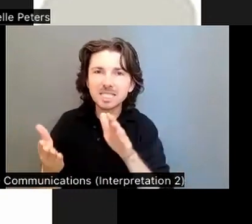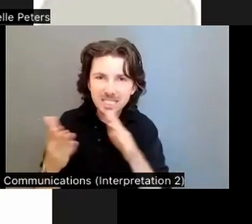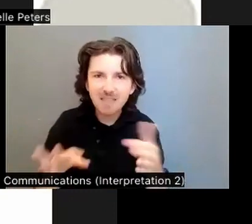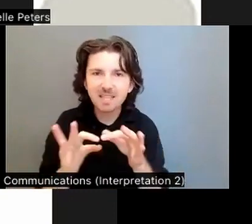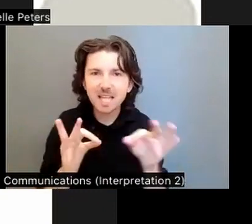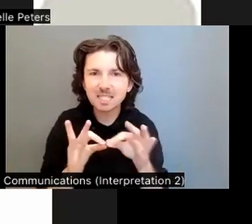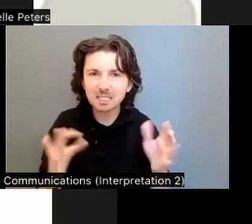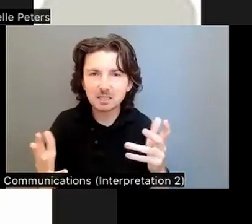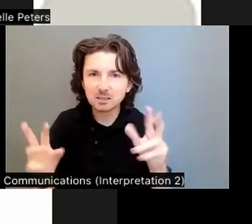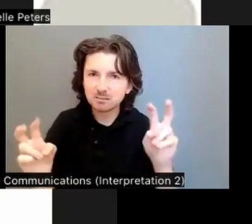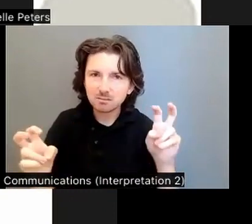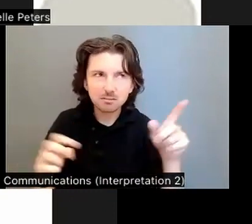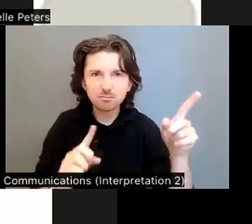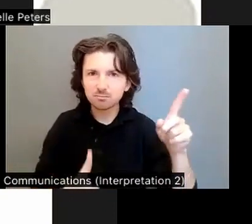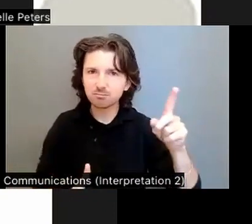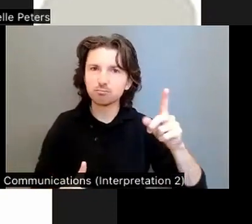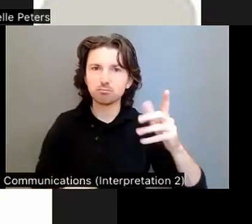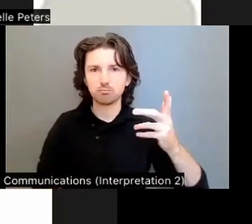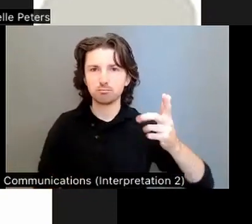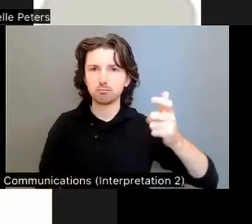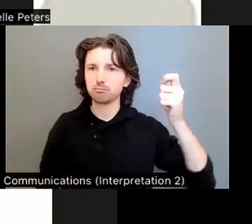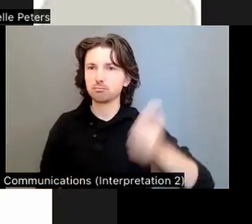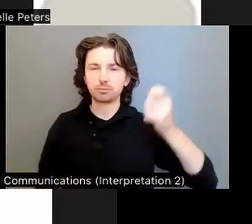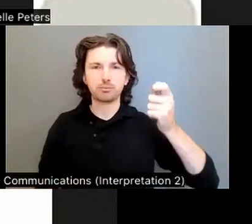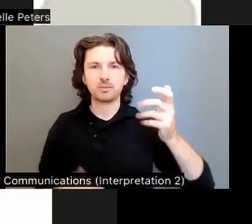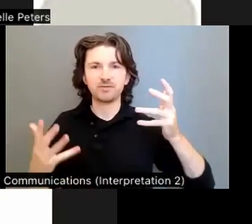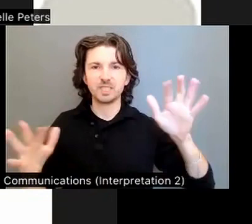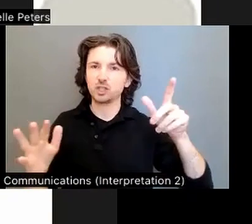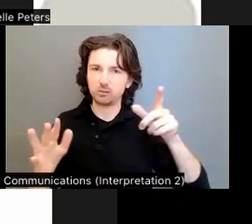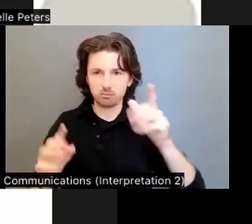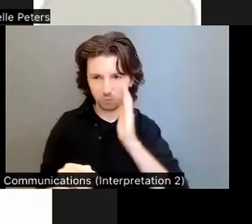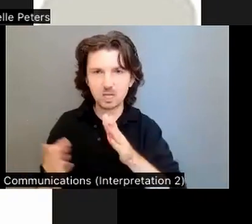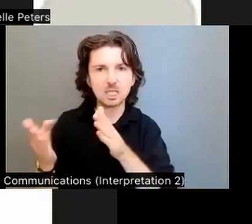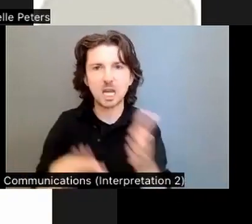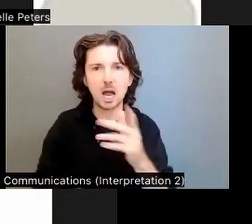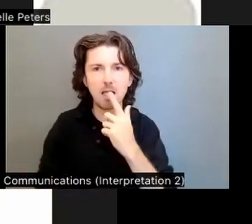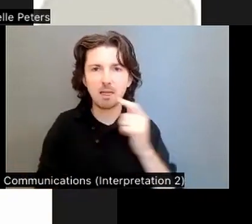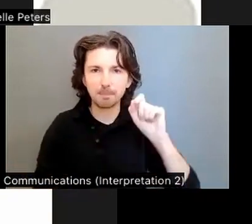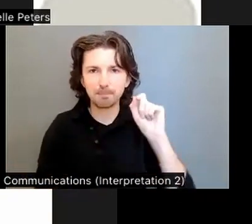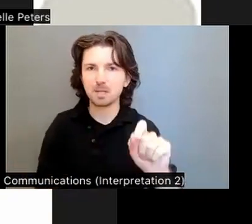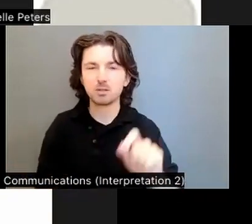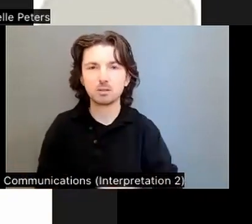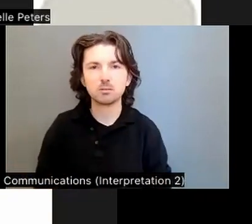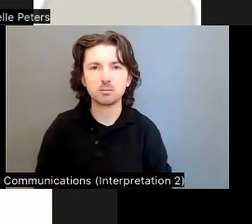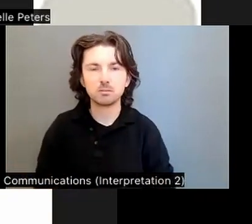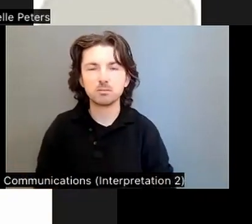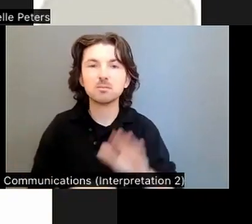layers of intersections of oppression in regards to this nebulized cromolyn. It's called